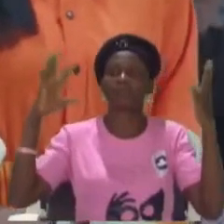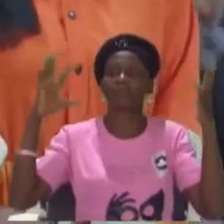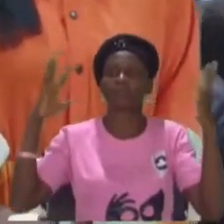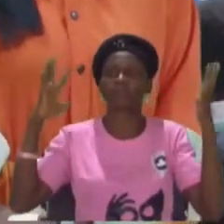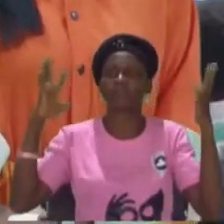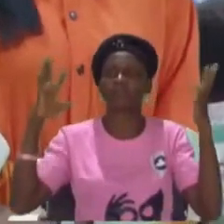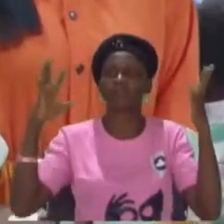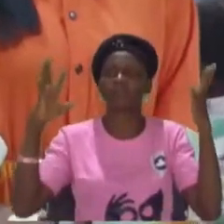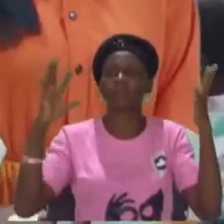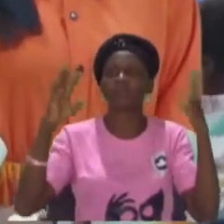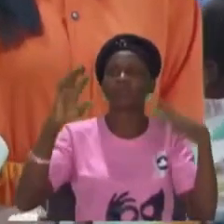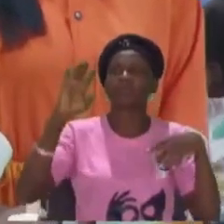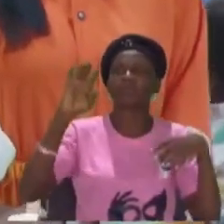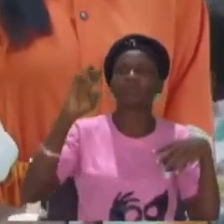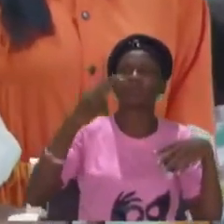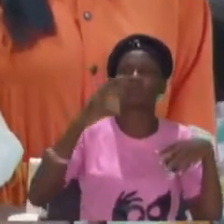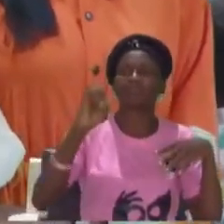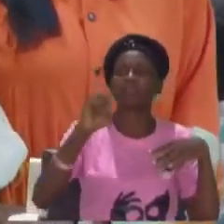Efsiba